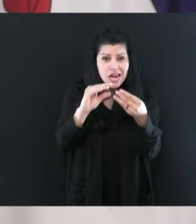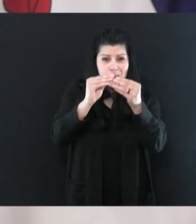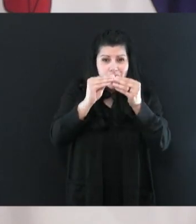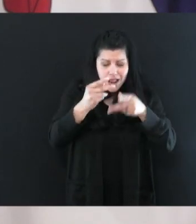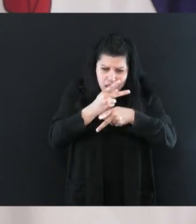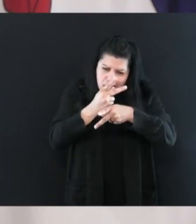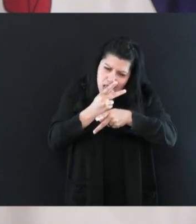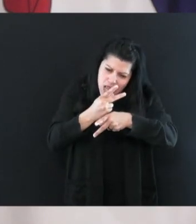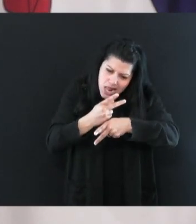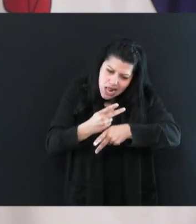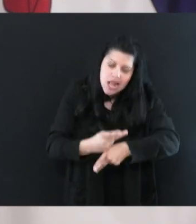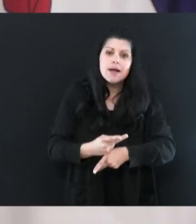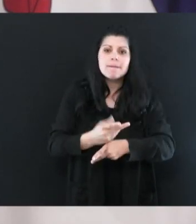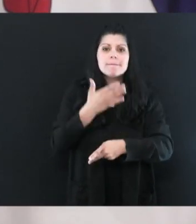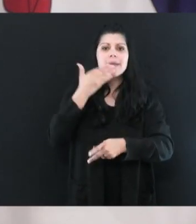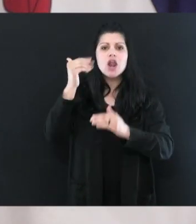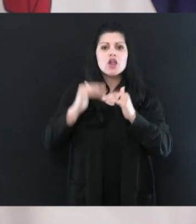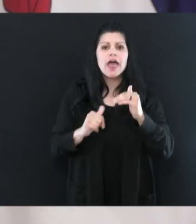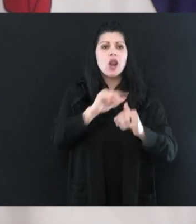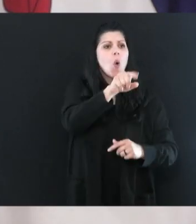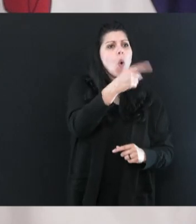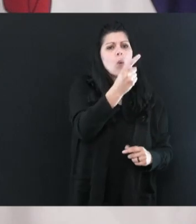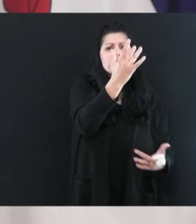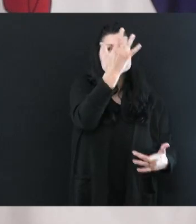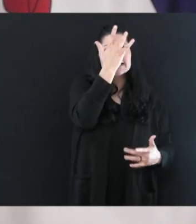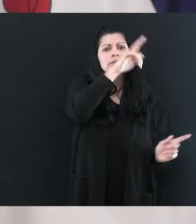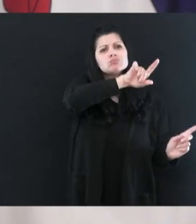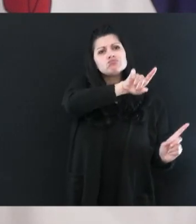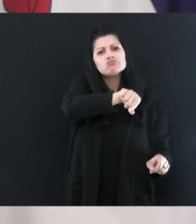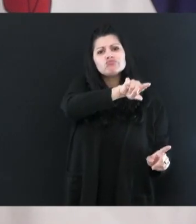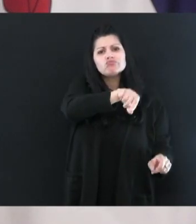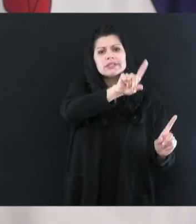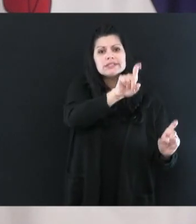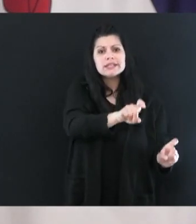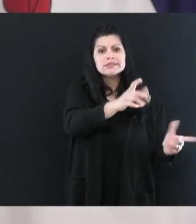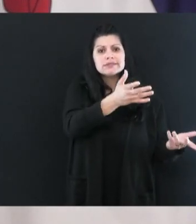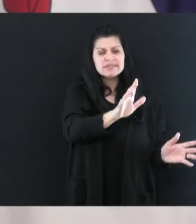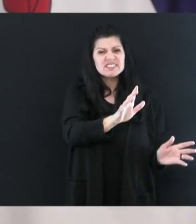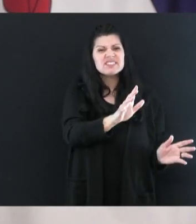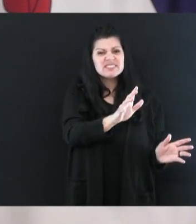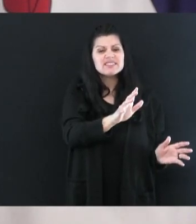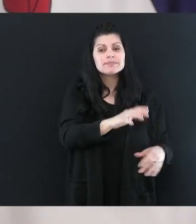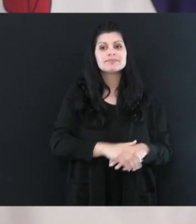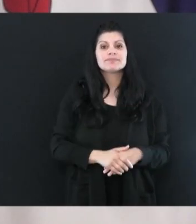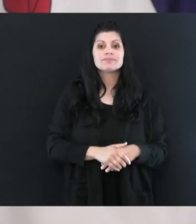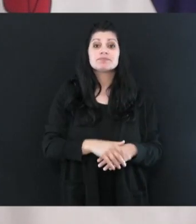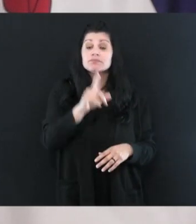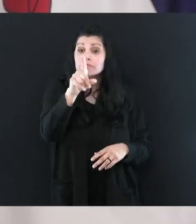not? The other thing that it does is it